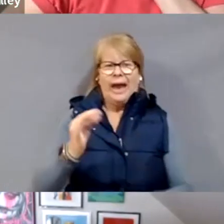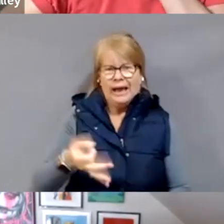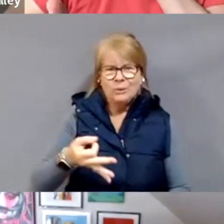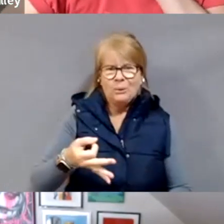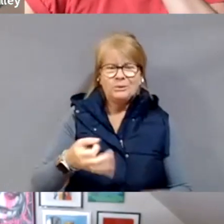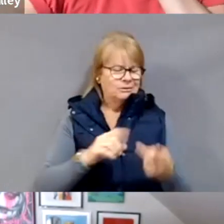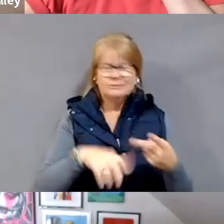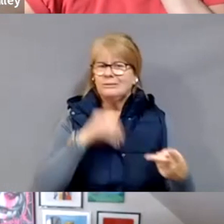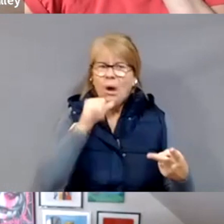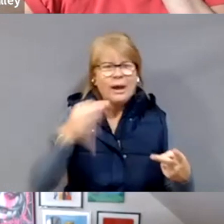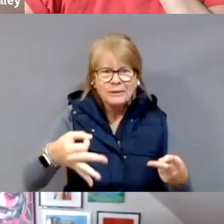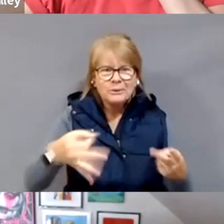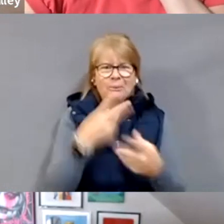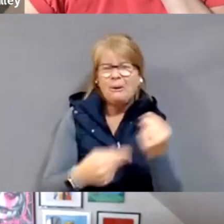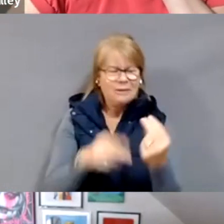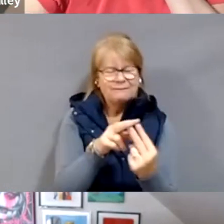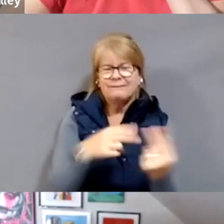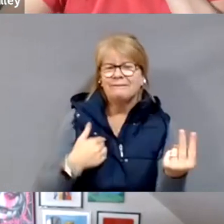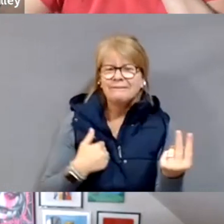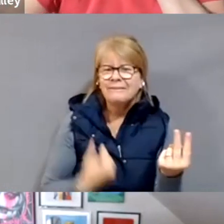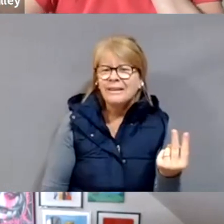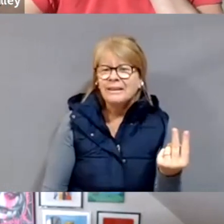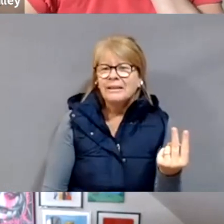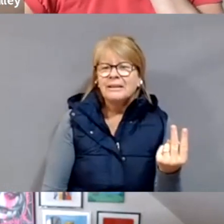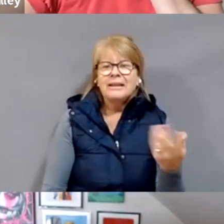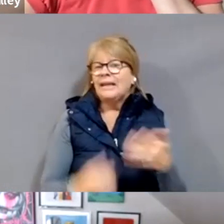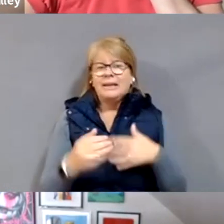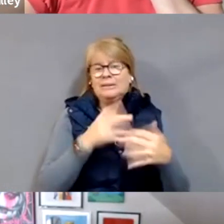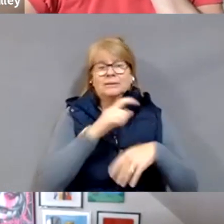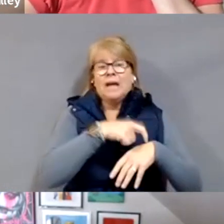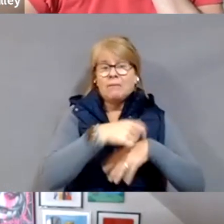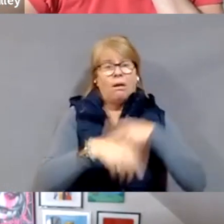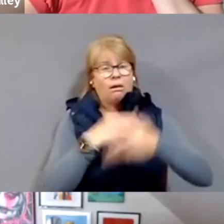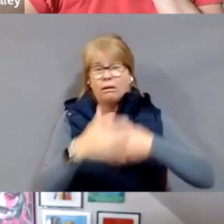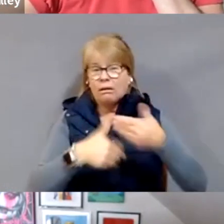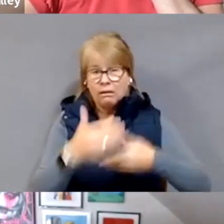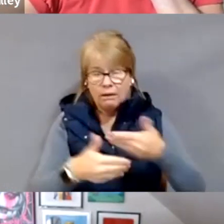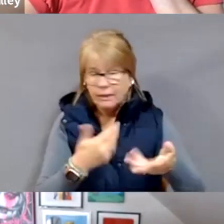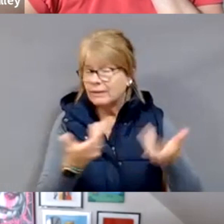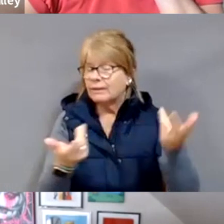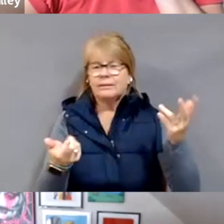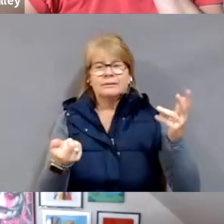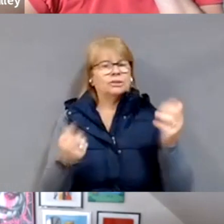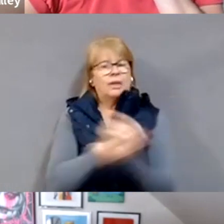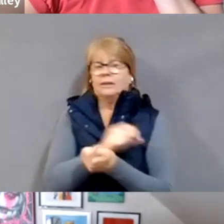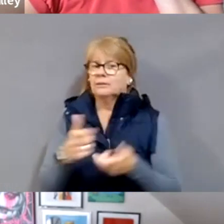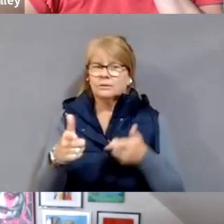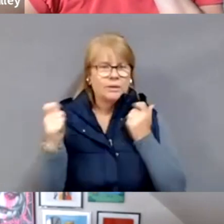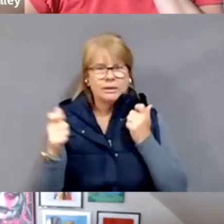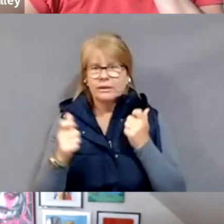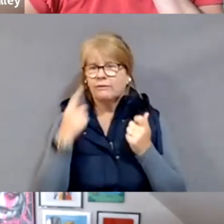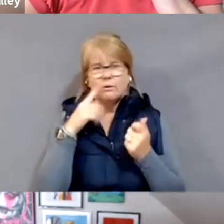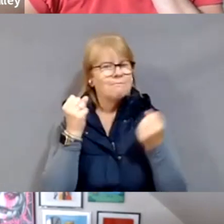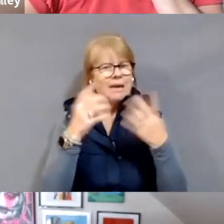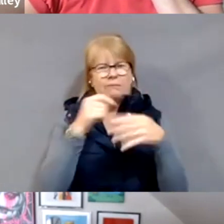assholes, but it's so fluid. And as we know, that circle can change instantly for lots of